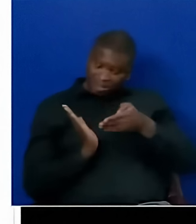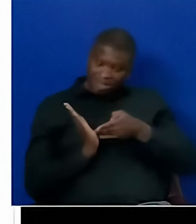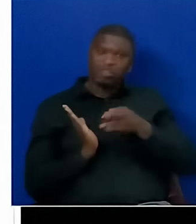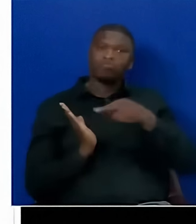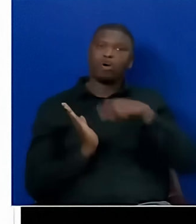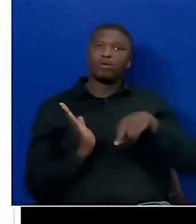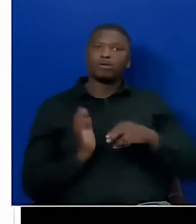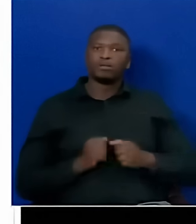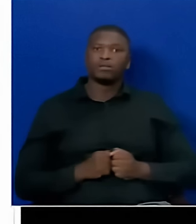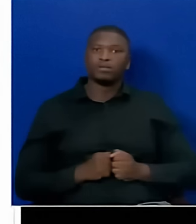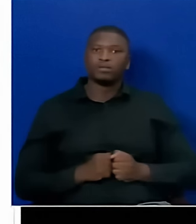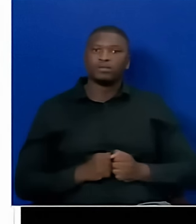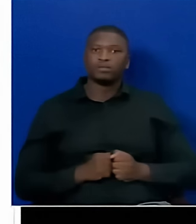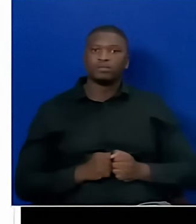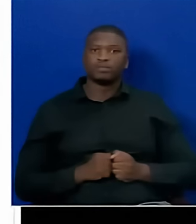And